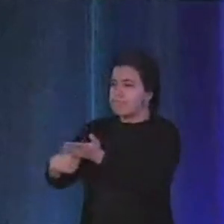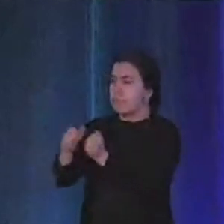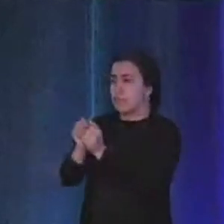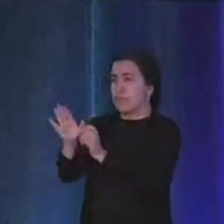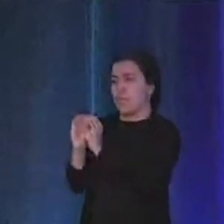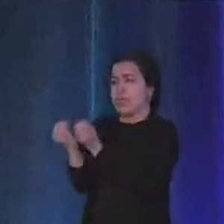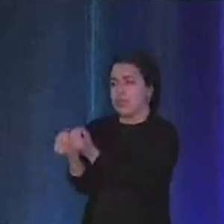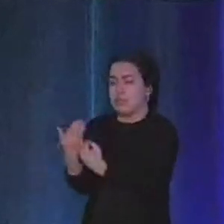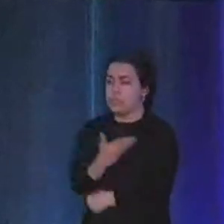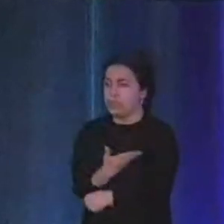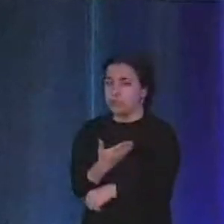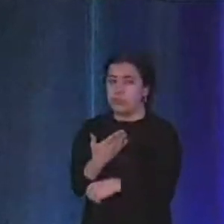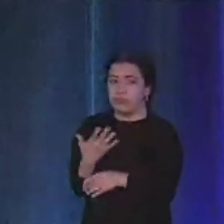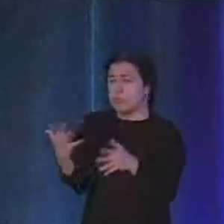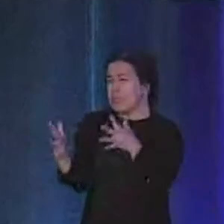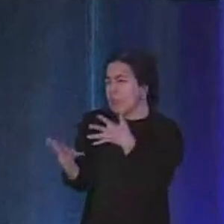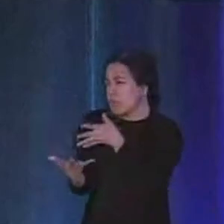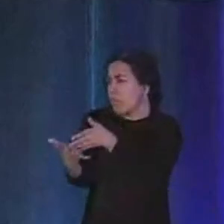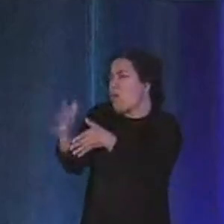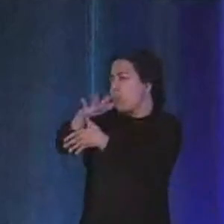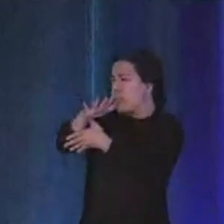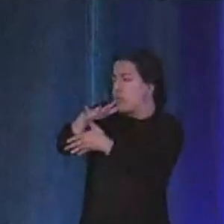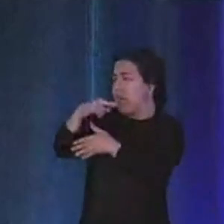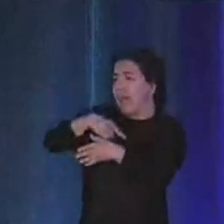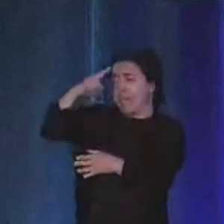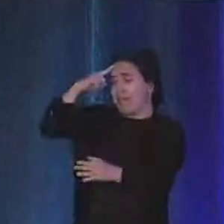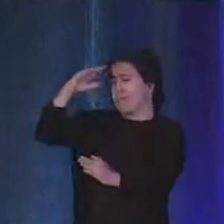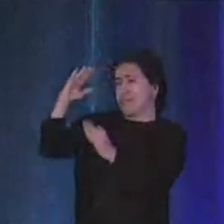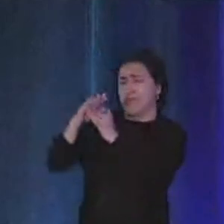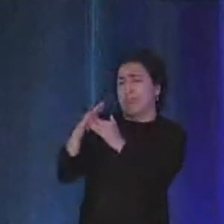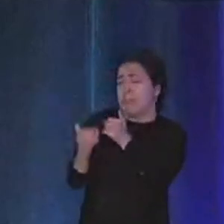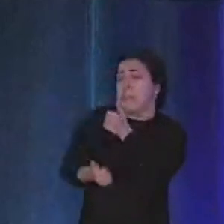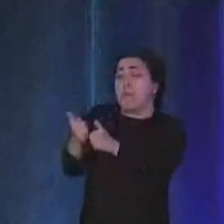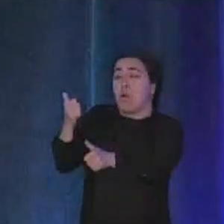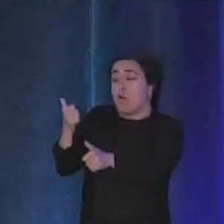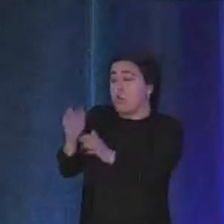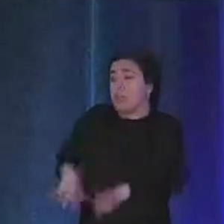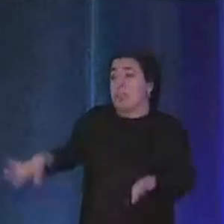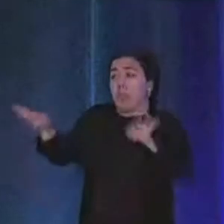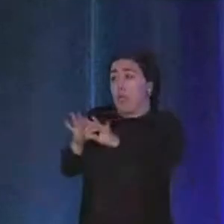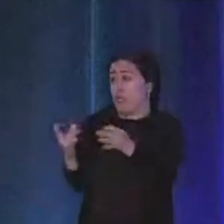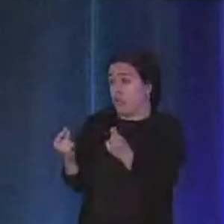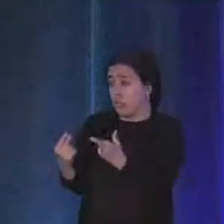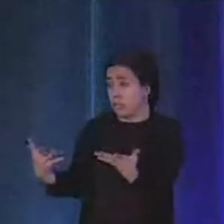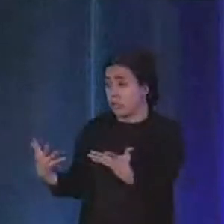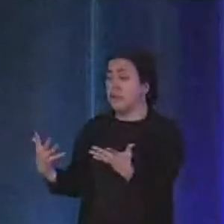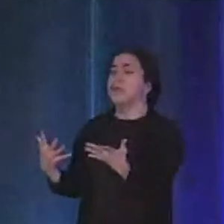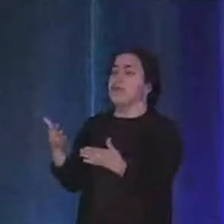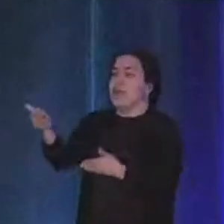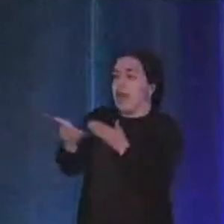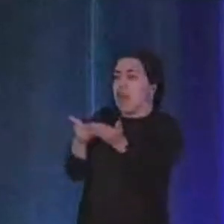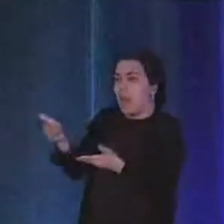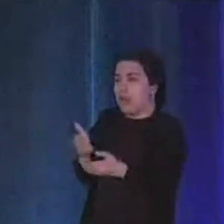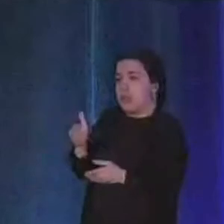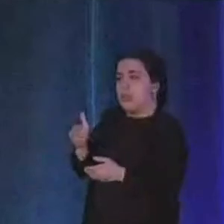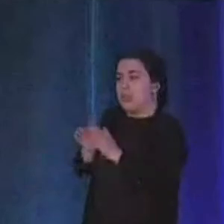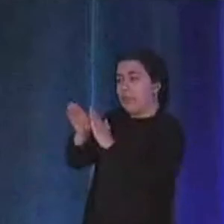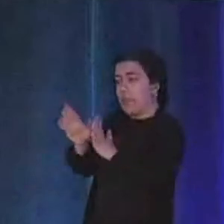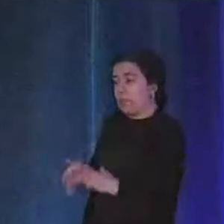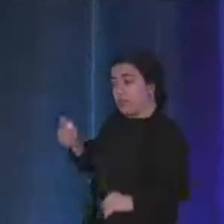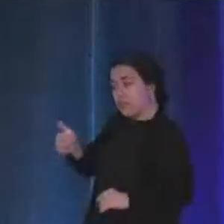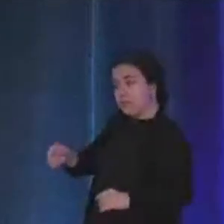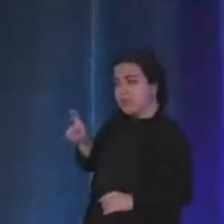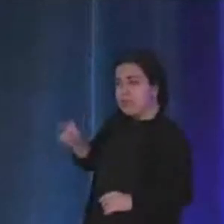And kind of in priority order, I think the absolute most impact thing you can do is hiring disabled developers, designers, and